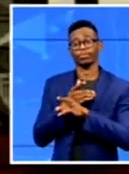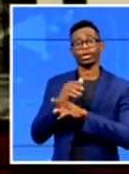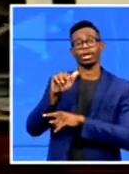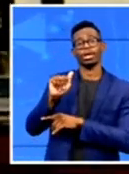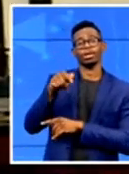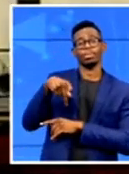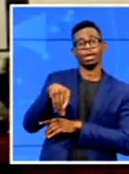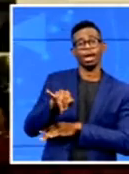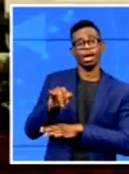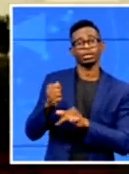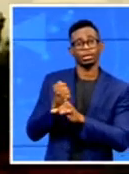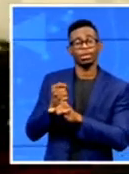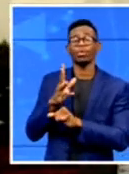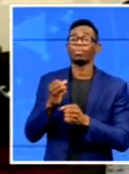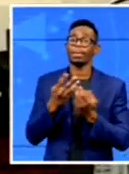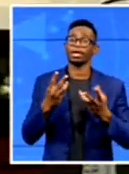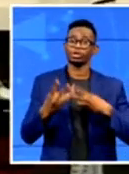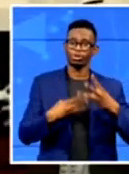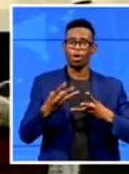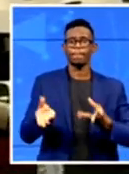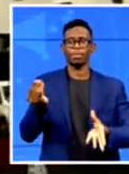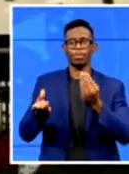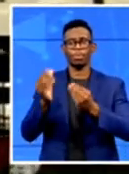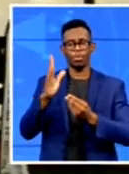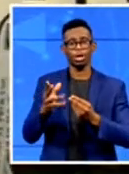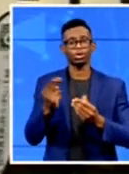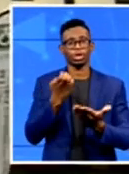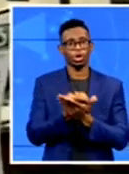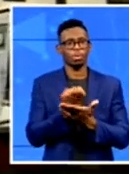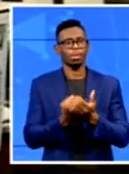and boost economic growth. Patricia Fasache, SABC News in Pretoria.